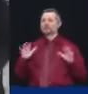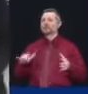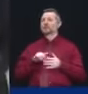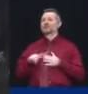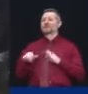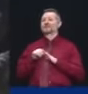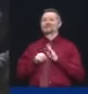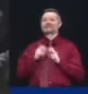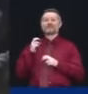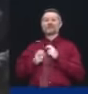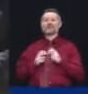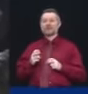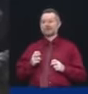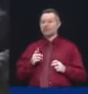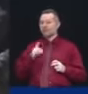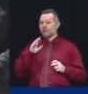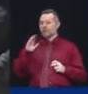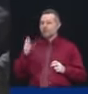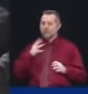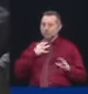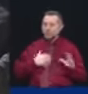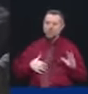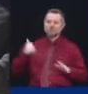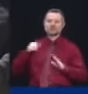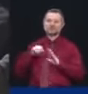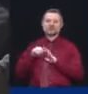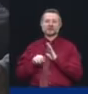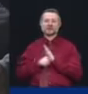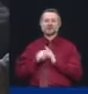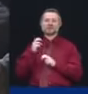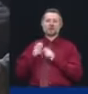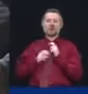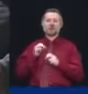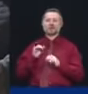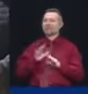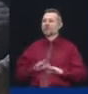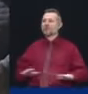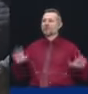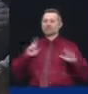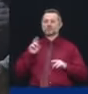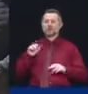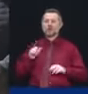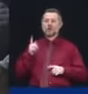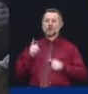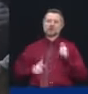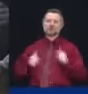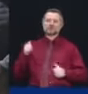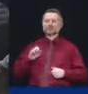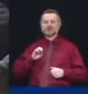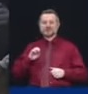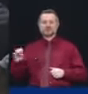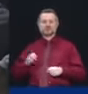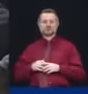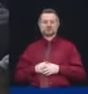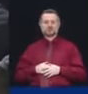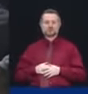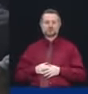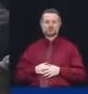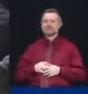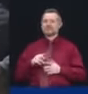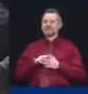nation's first and oldest state fair, and the largest state fair in the East. Not only is it a major